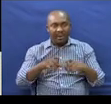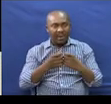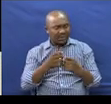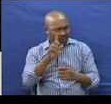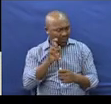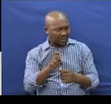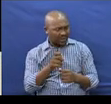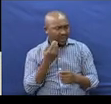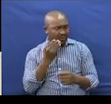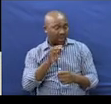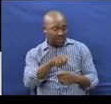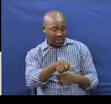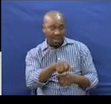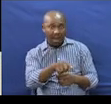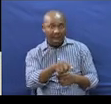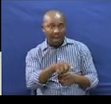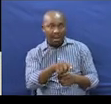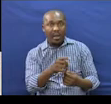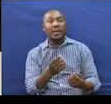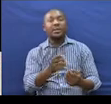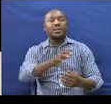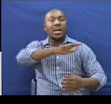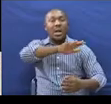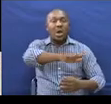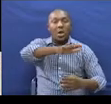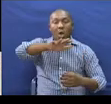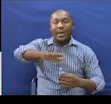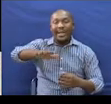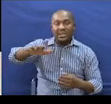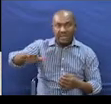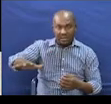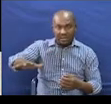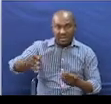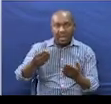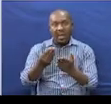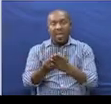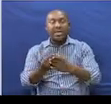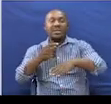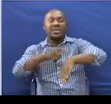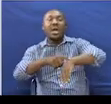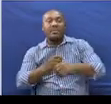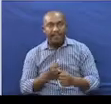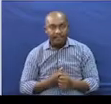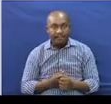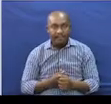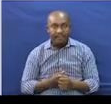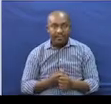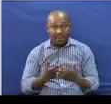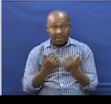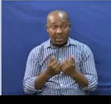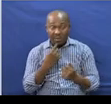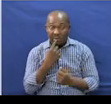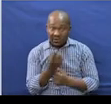important to be considered there is their location and the time. That's what I said. Here it is